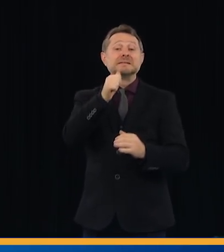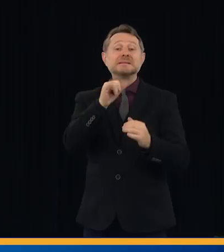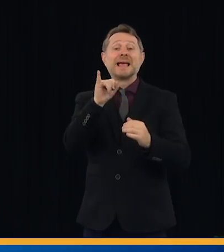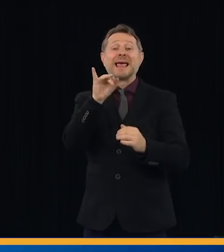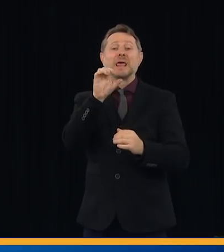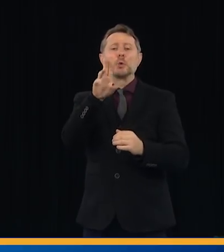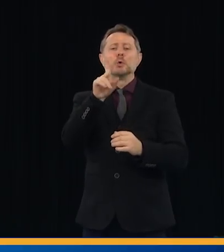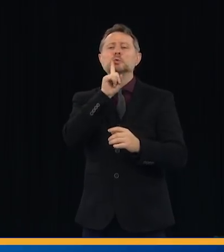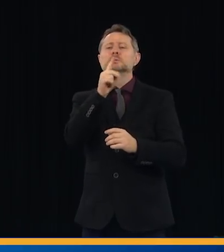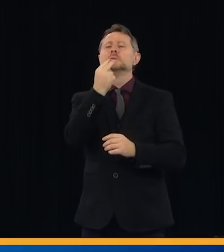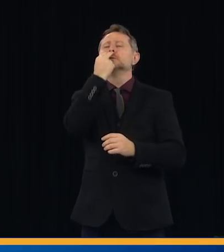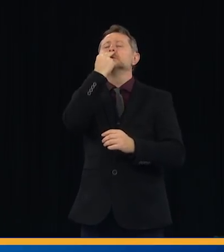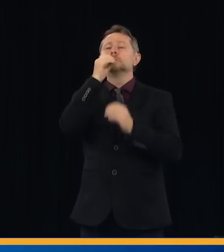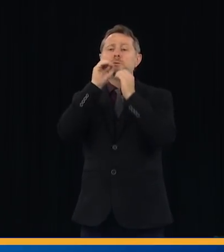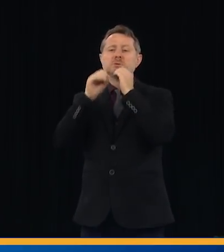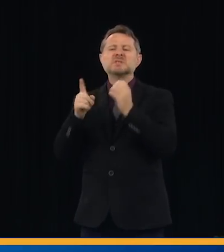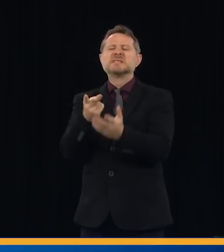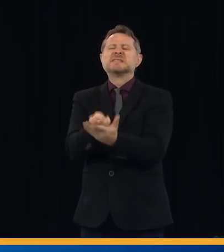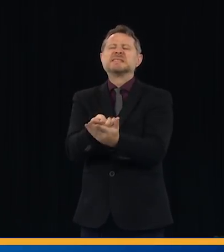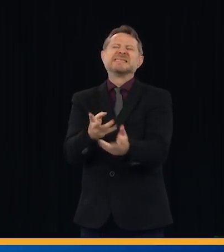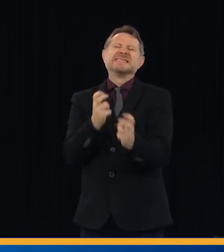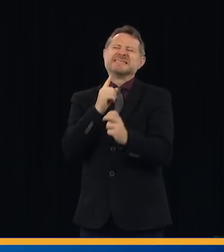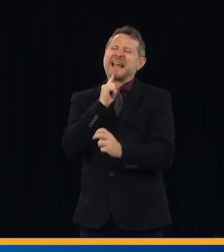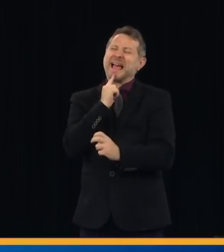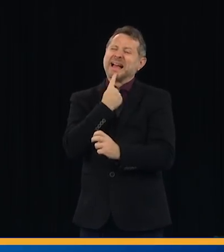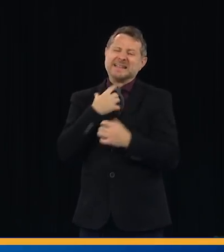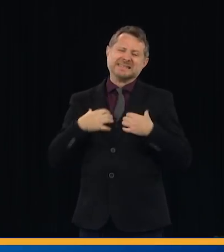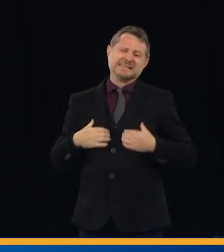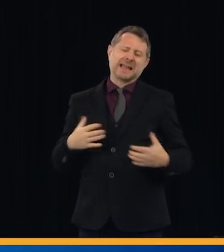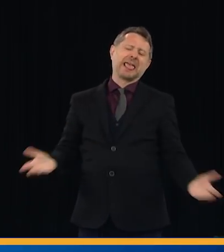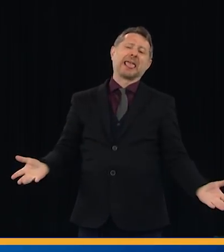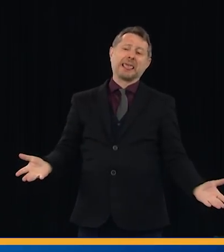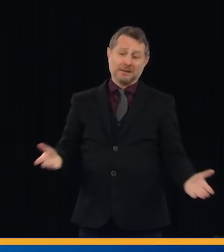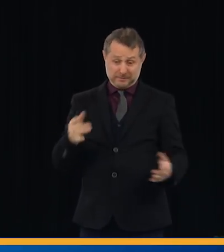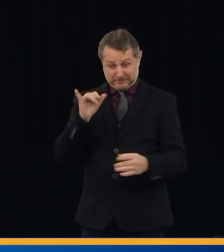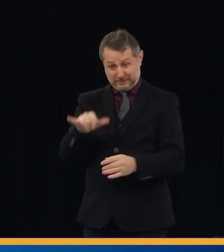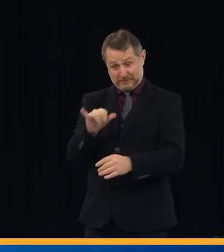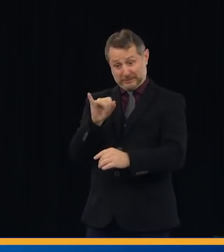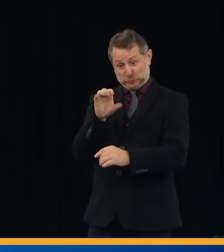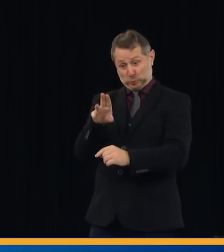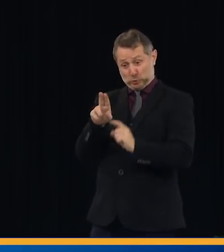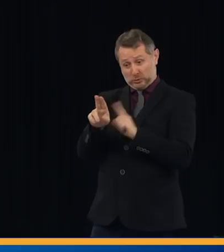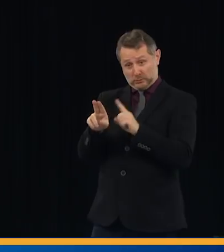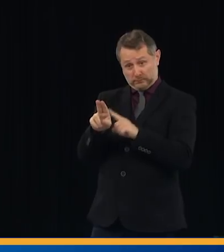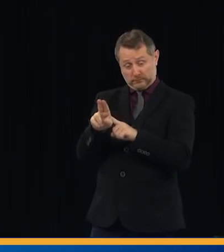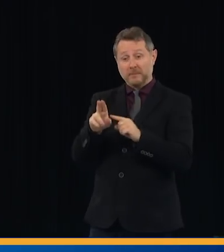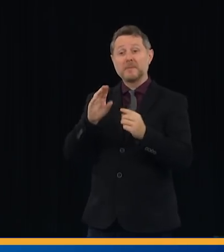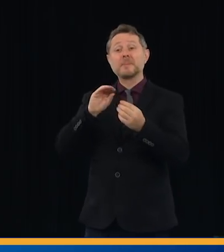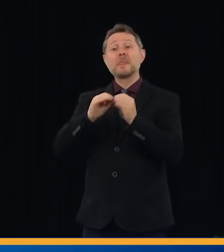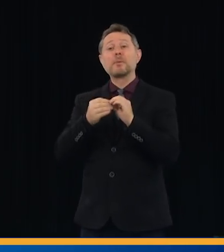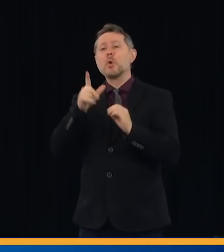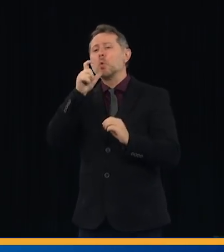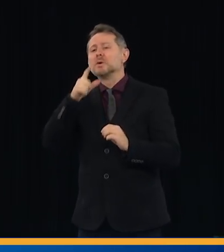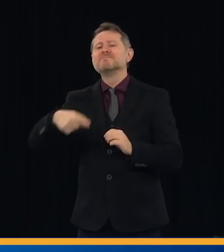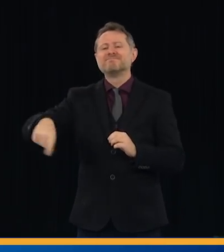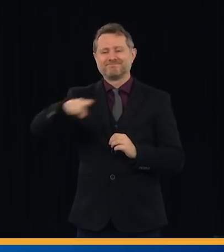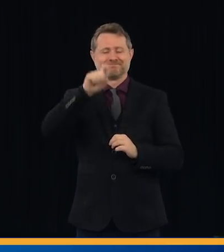the critical point for us. ICU admissions means people who need